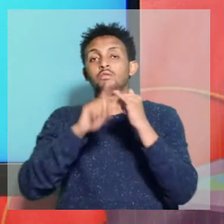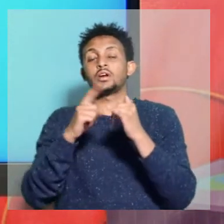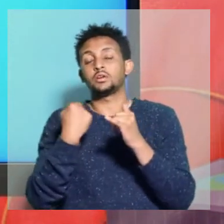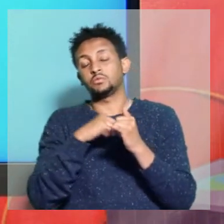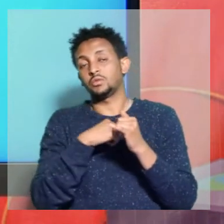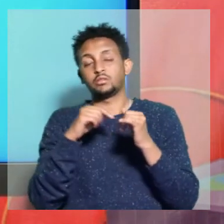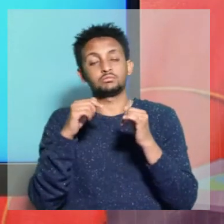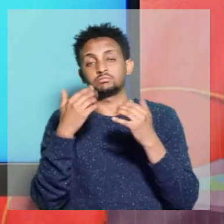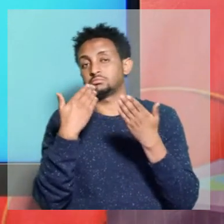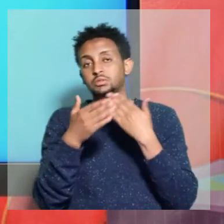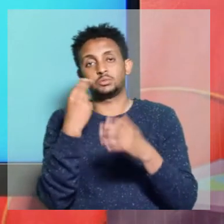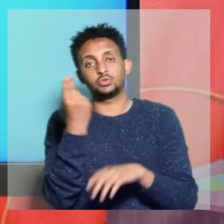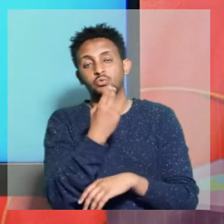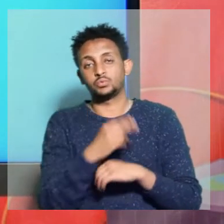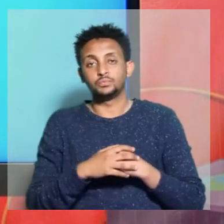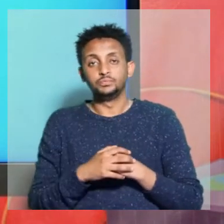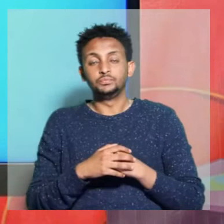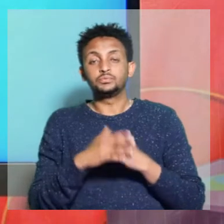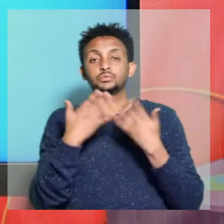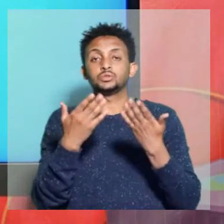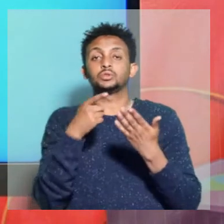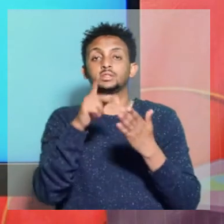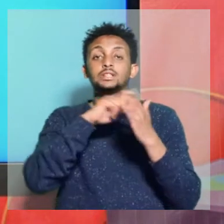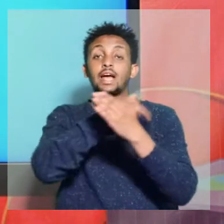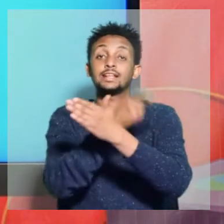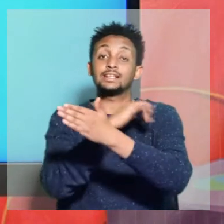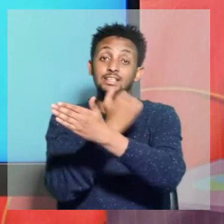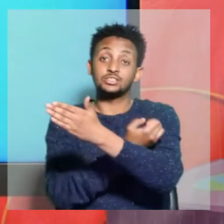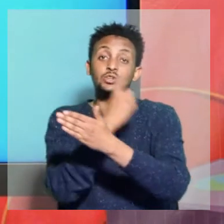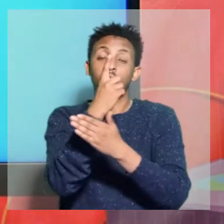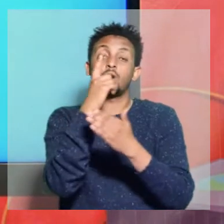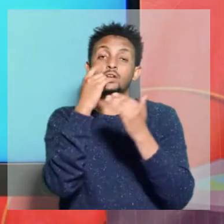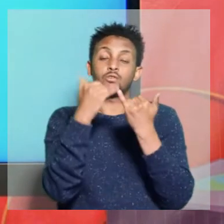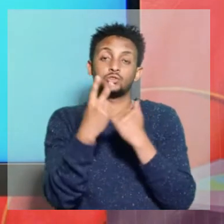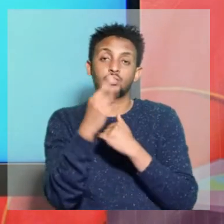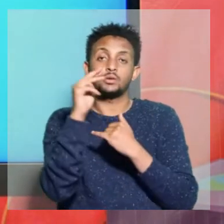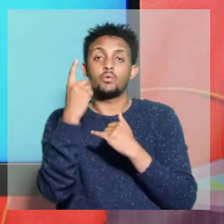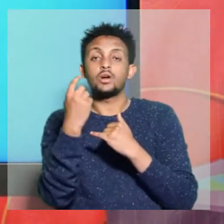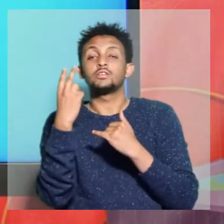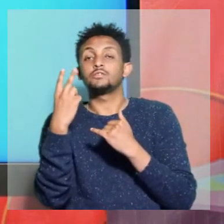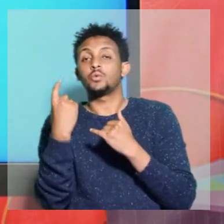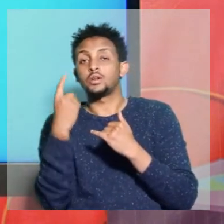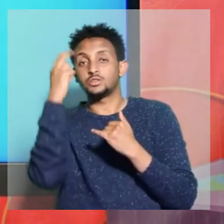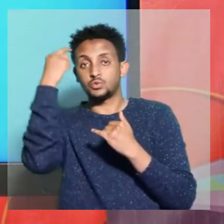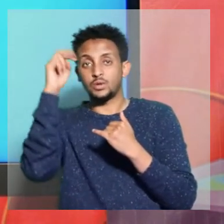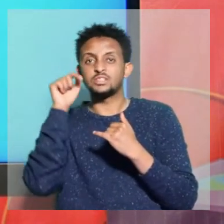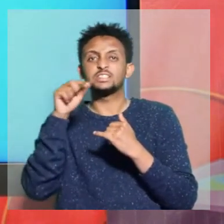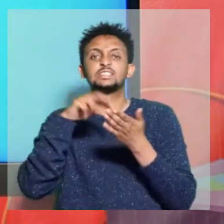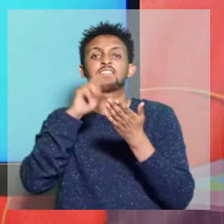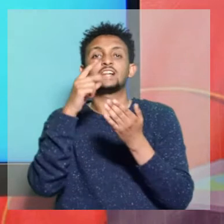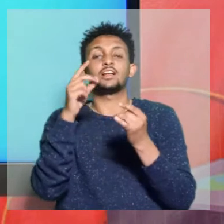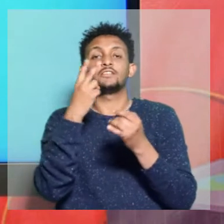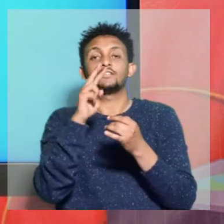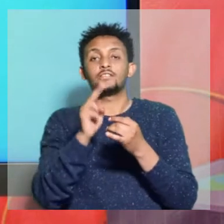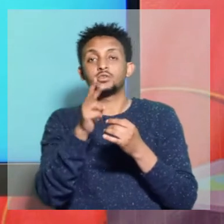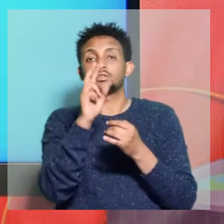is final, you might use v. Anyways, so this is the kinetic energy 1 over 2 m1 u1 squared. This is the initial velocity